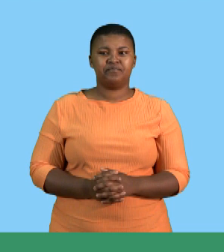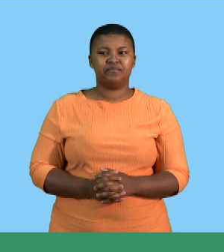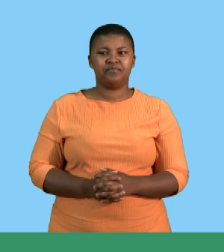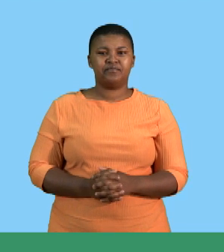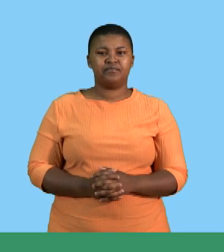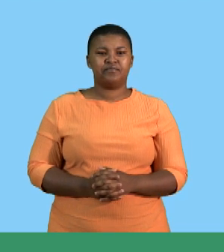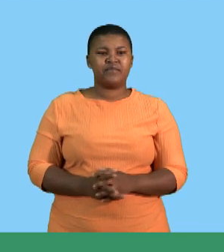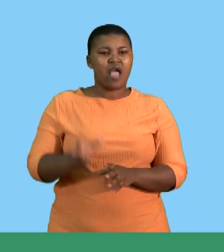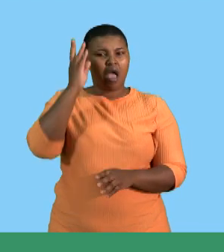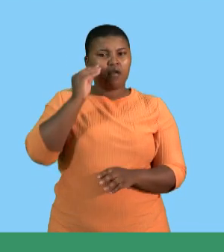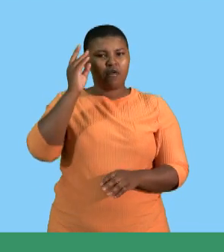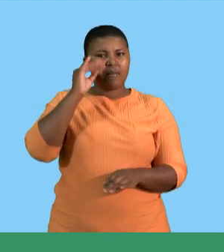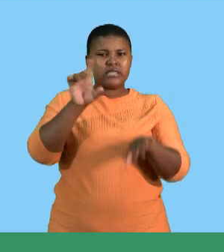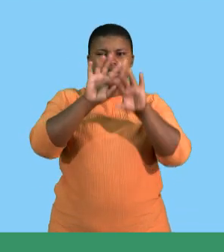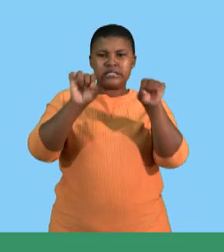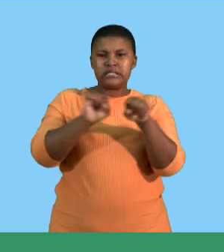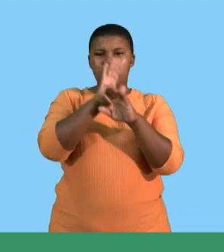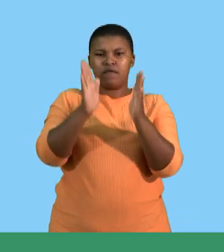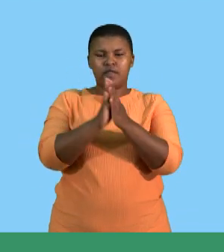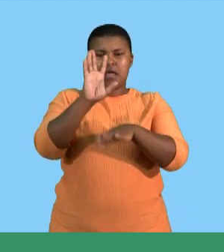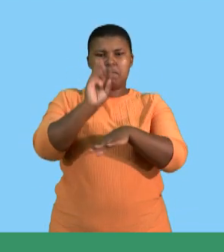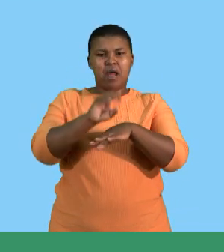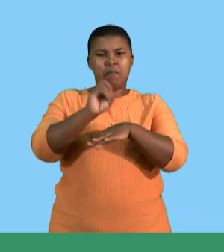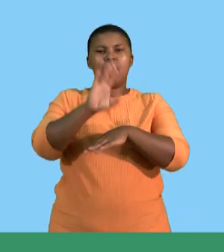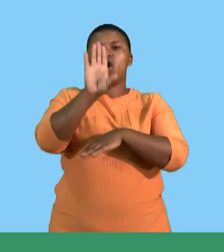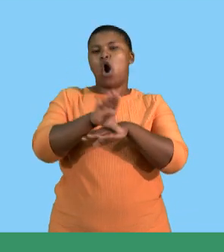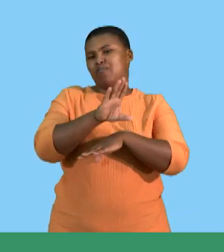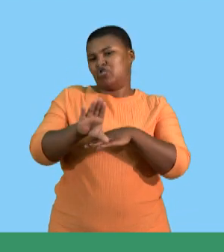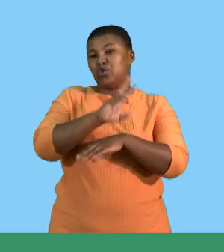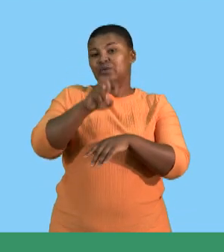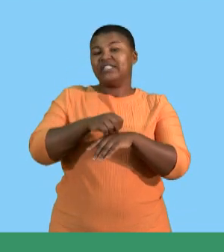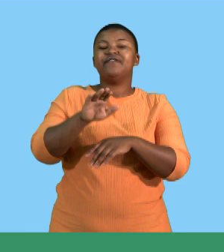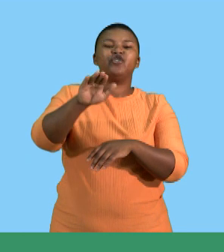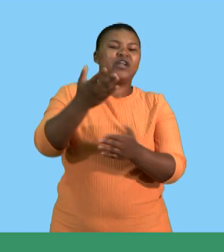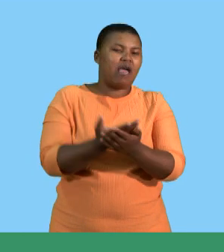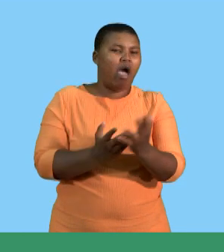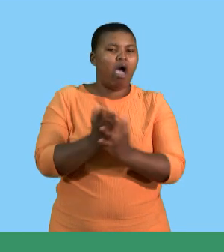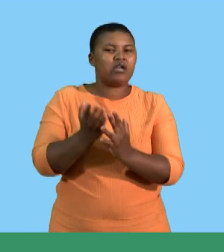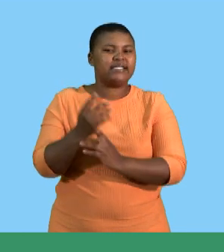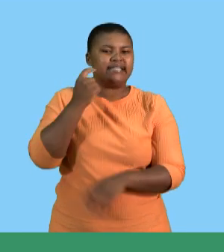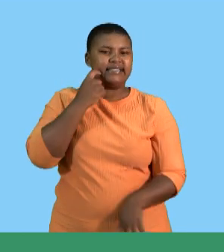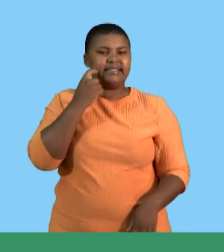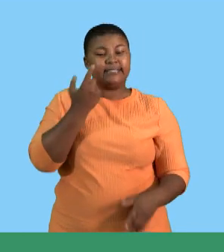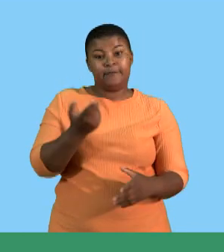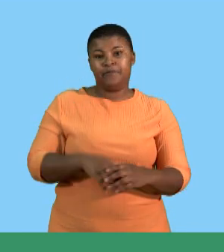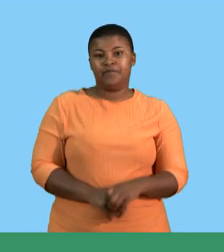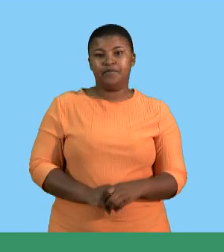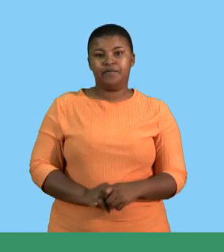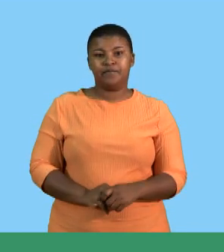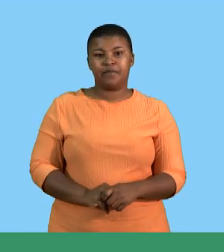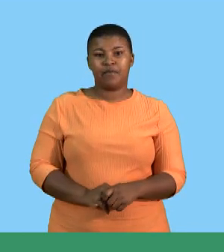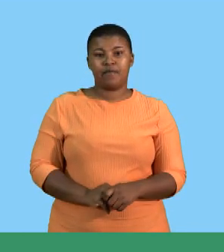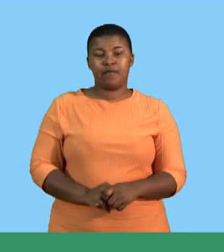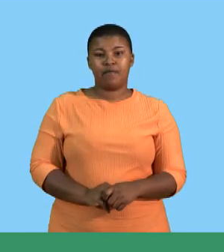in the form of mostly computers. So they use computers to file and store all this